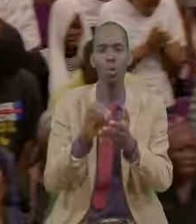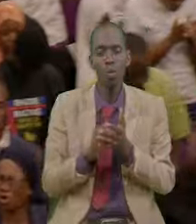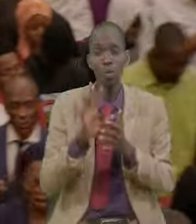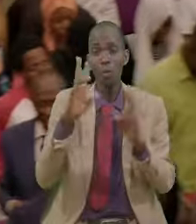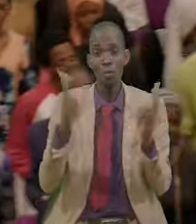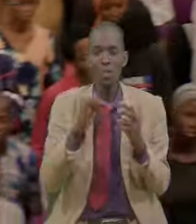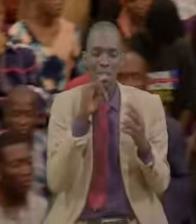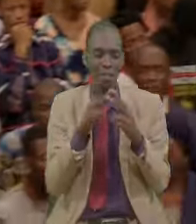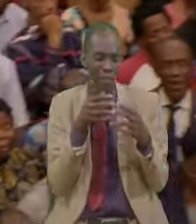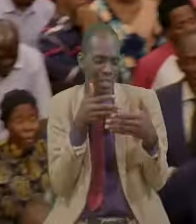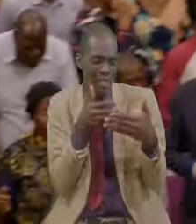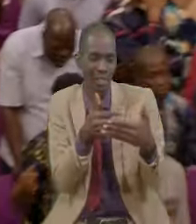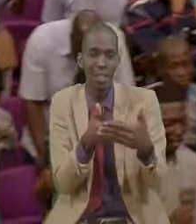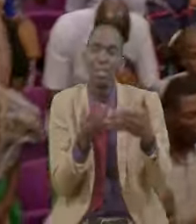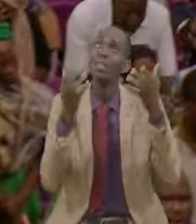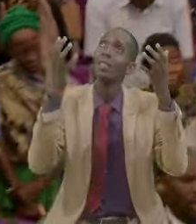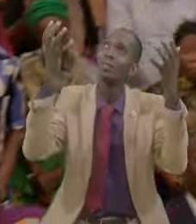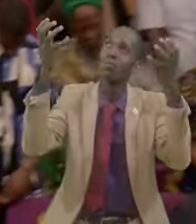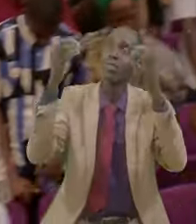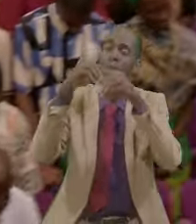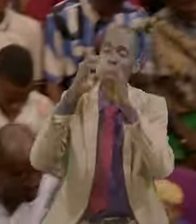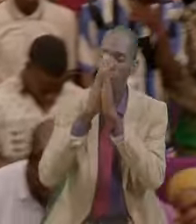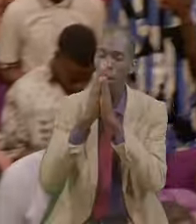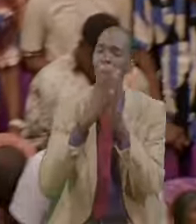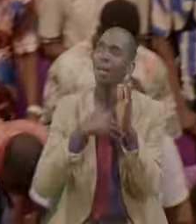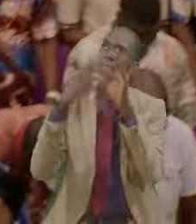receive it. He gives you tonight.